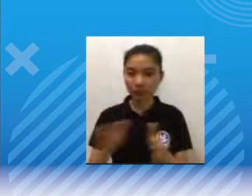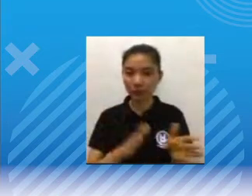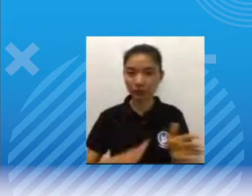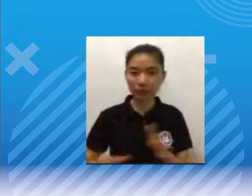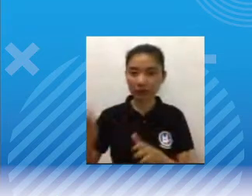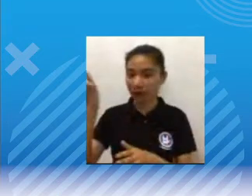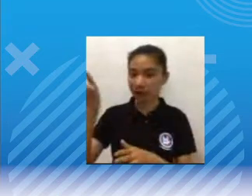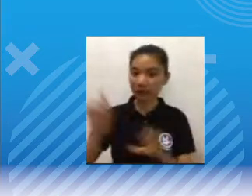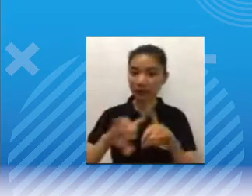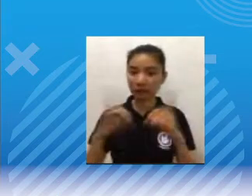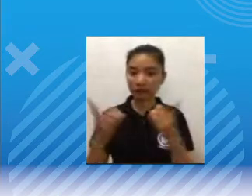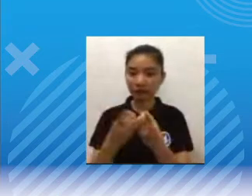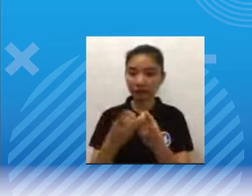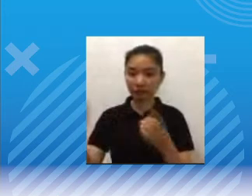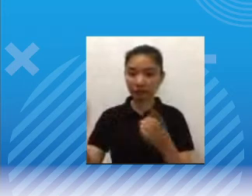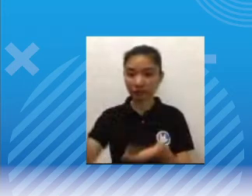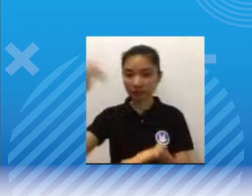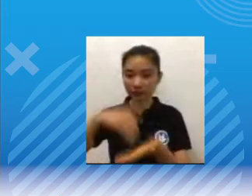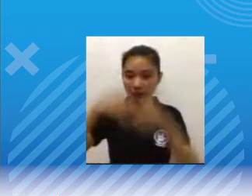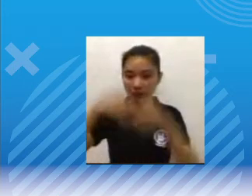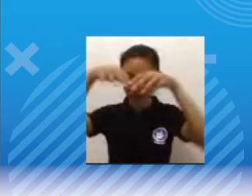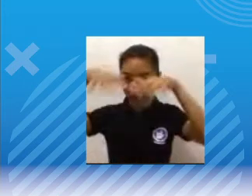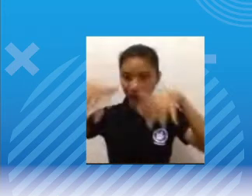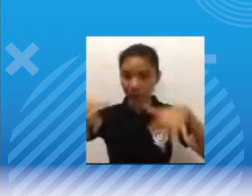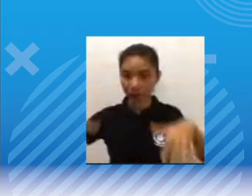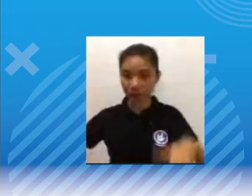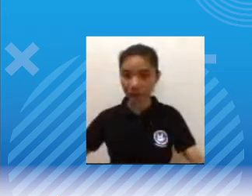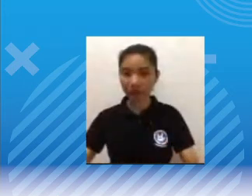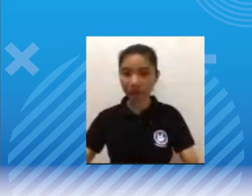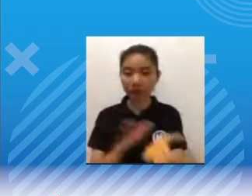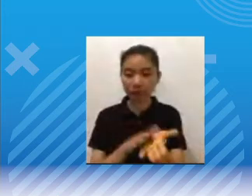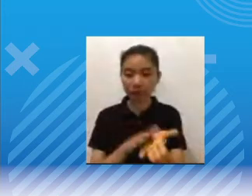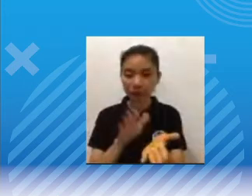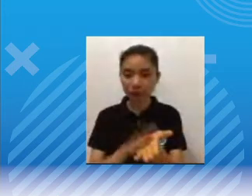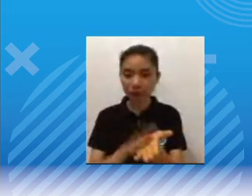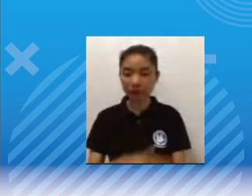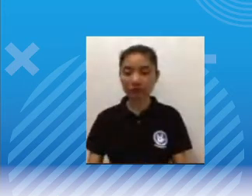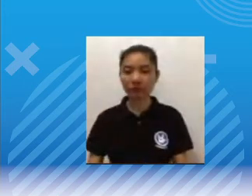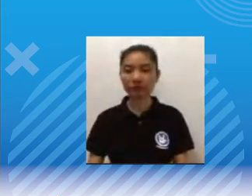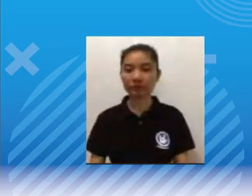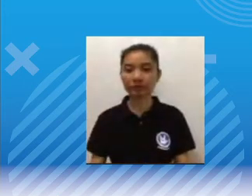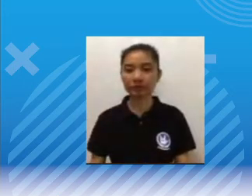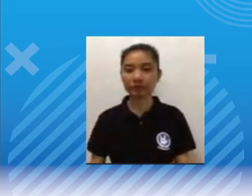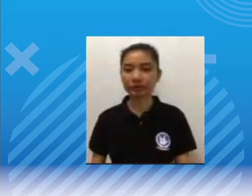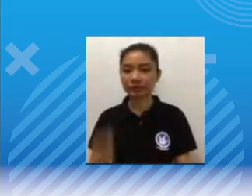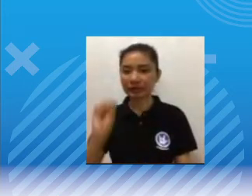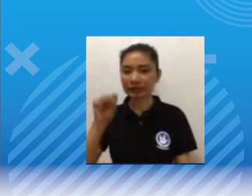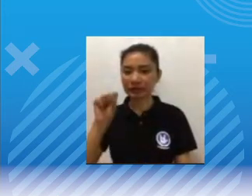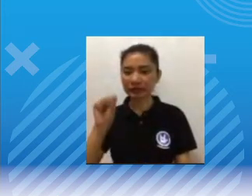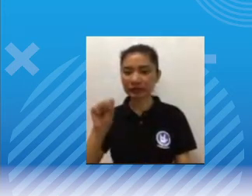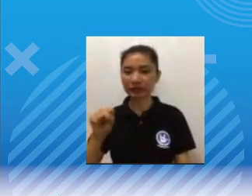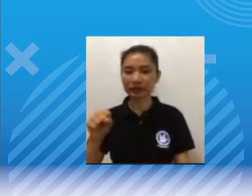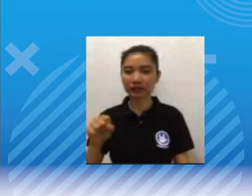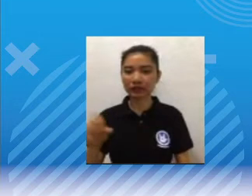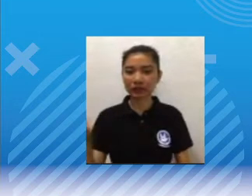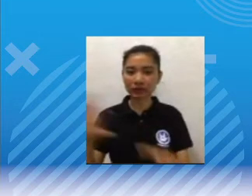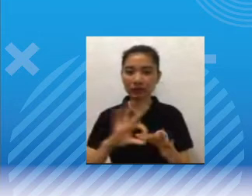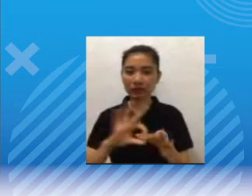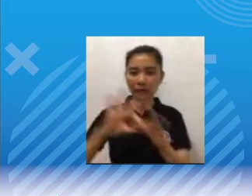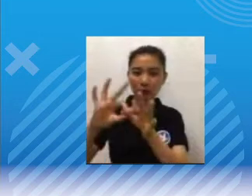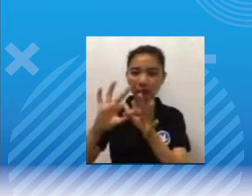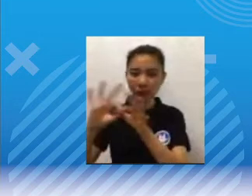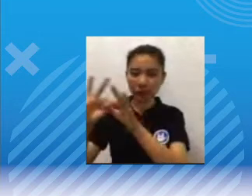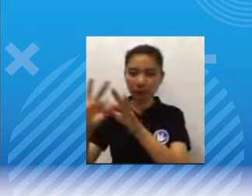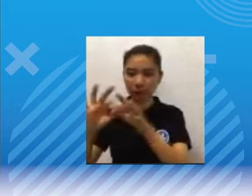So systematic ang ating pagpaplano mula sa Central Office pababa sa mga distrito at